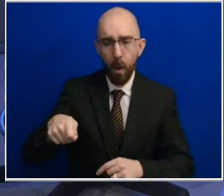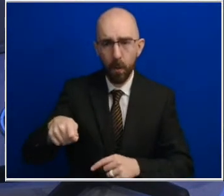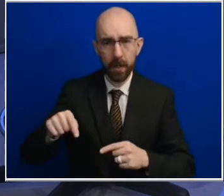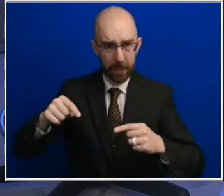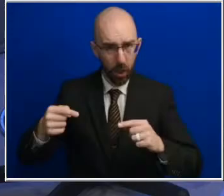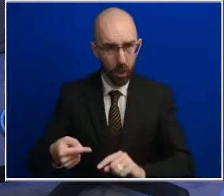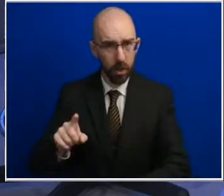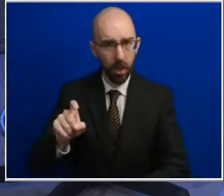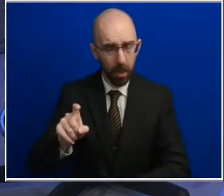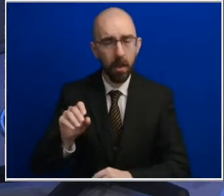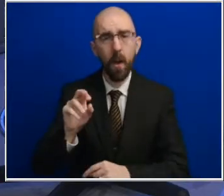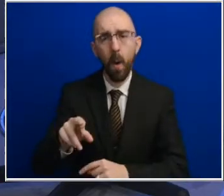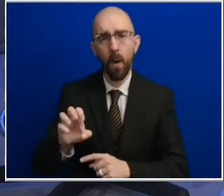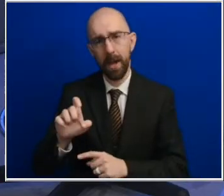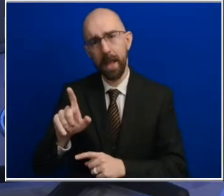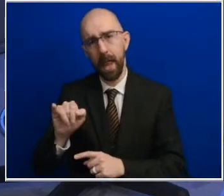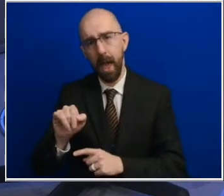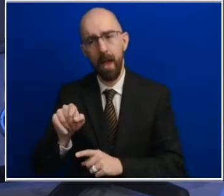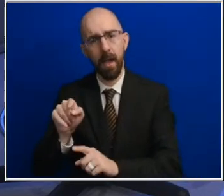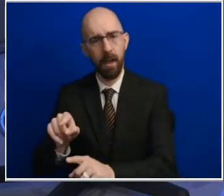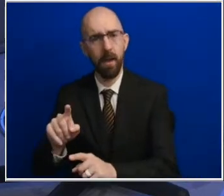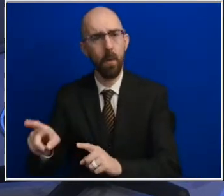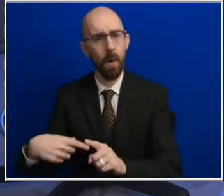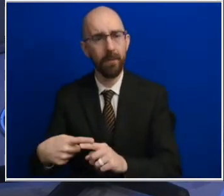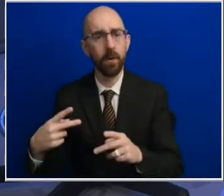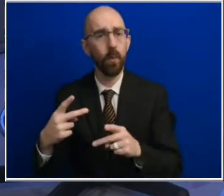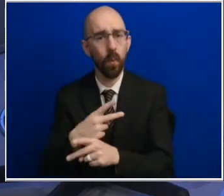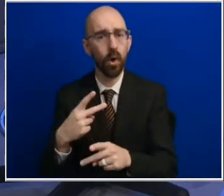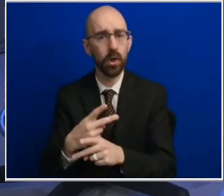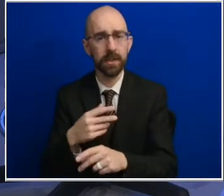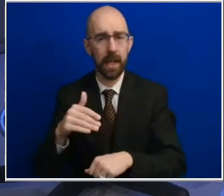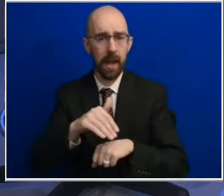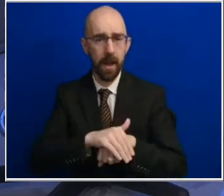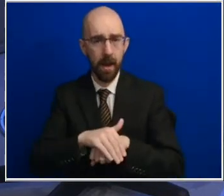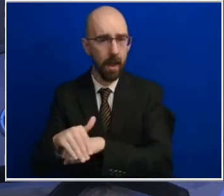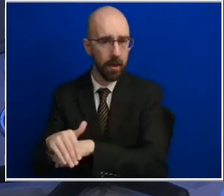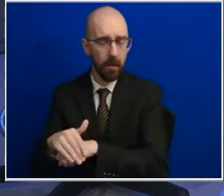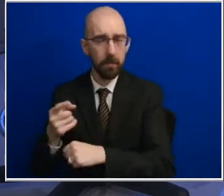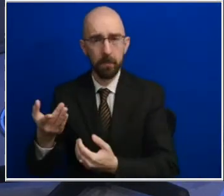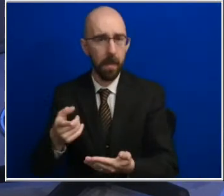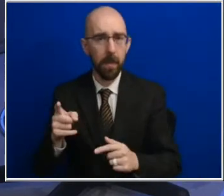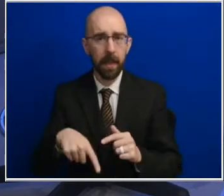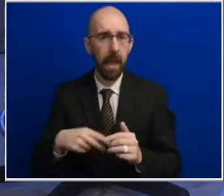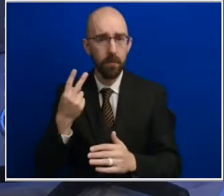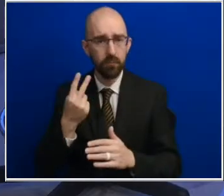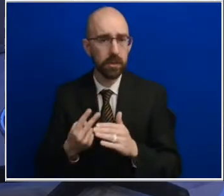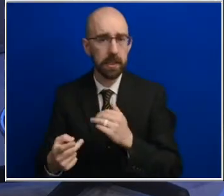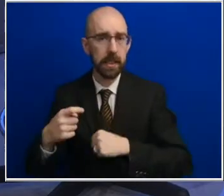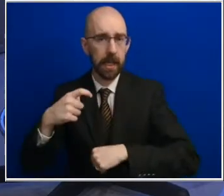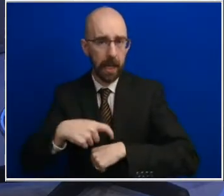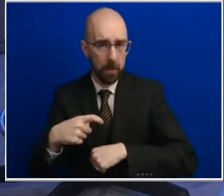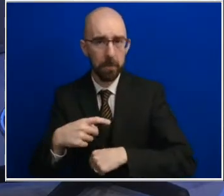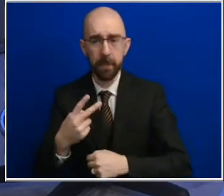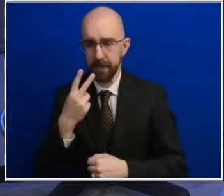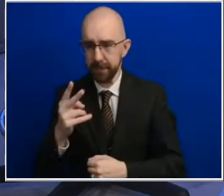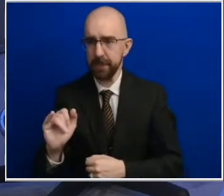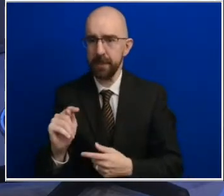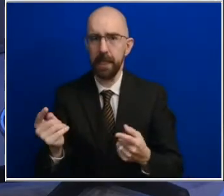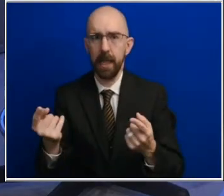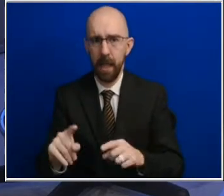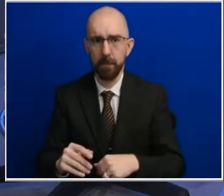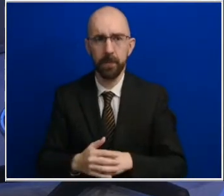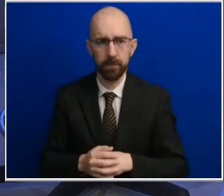Or in Eli's case, where it's worse at portions of the night, where you maybe couldn't predict the timing and see it happen? That's a